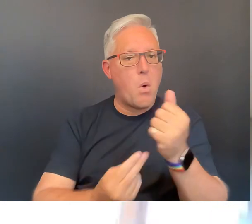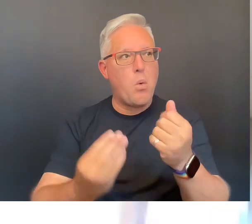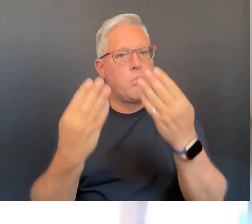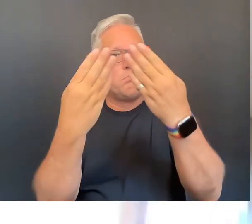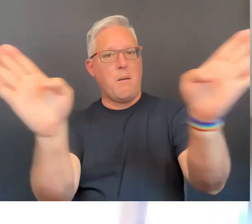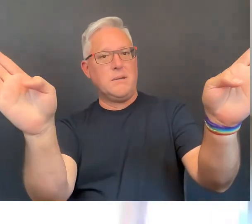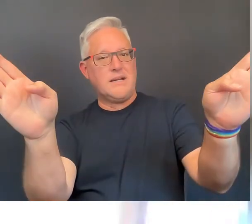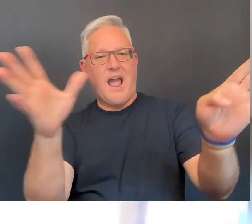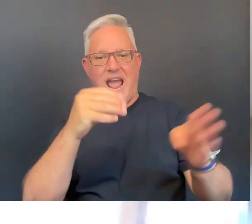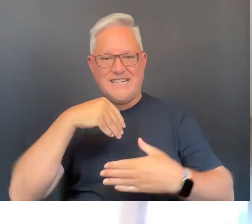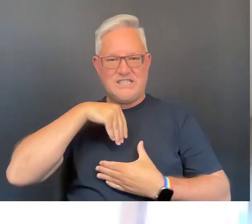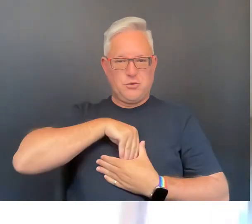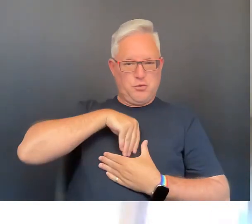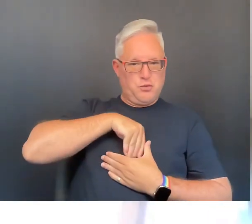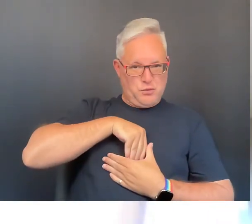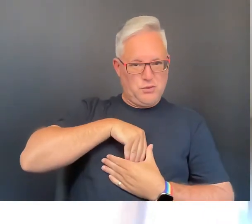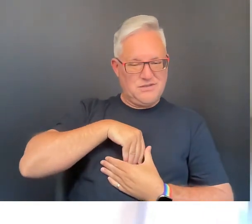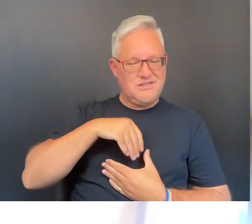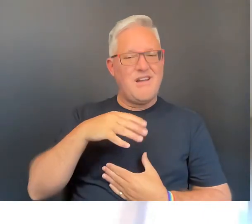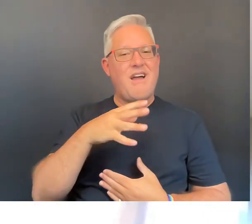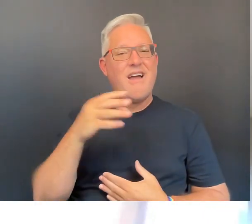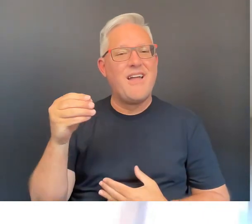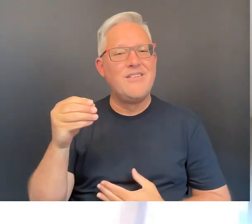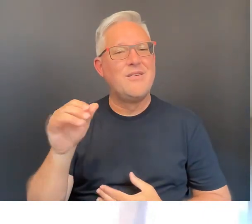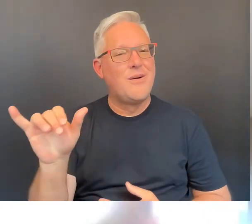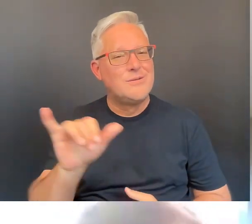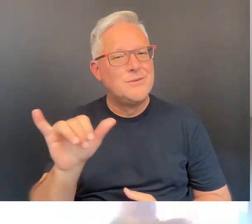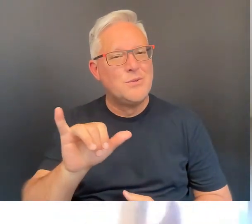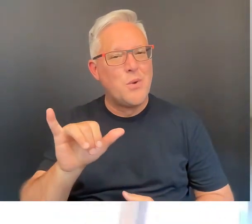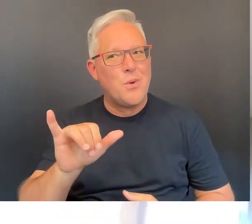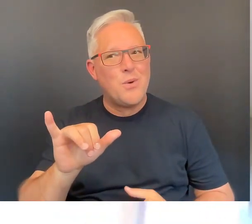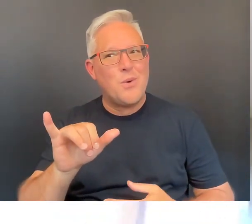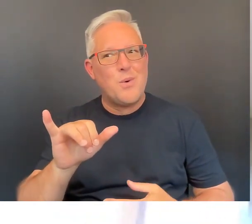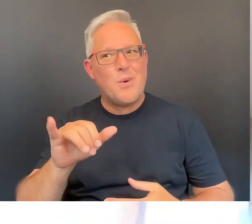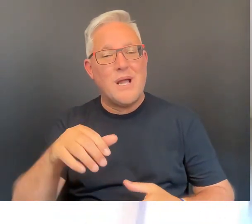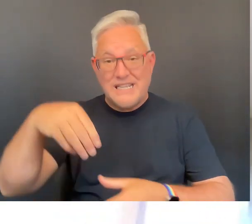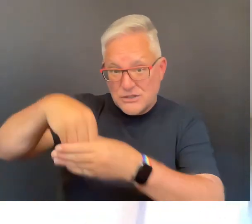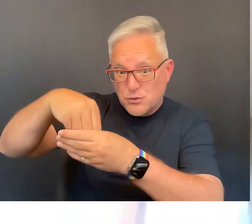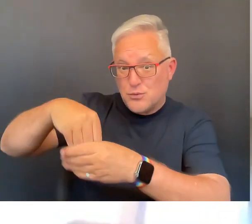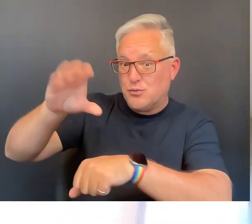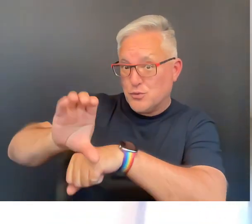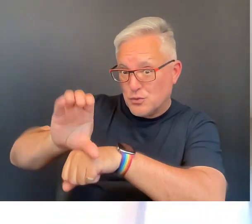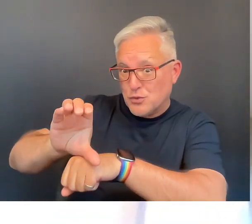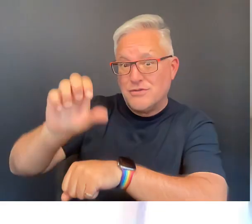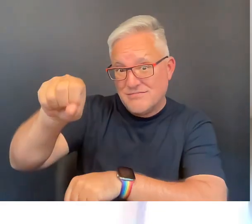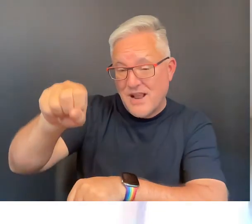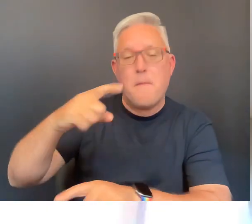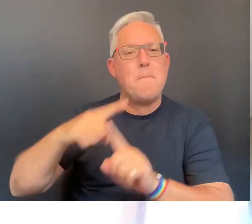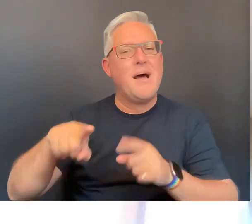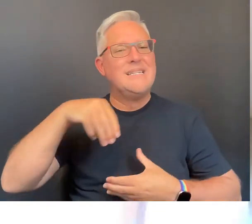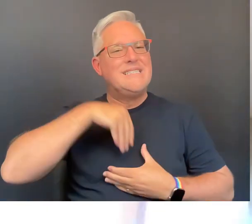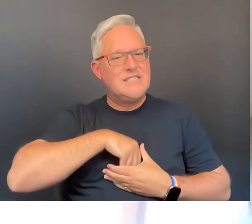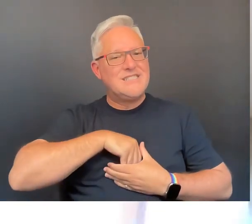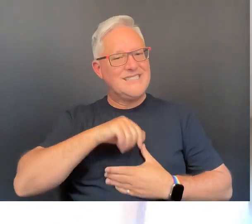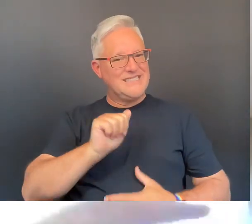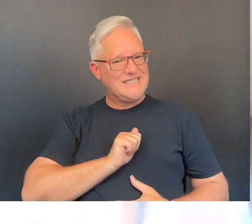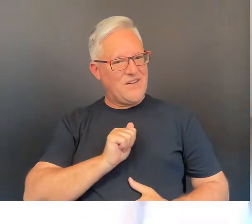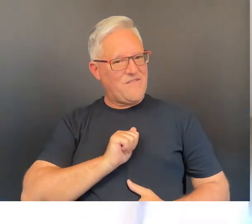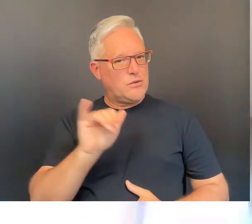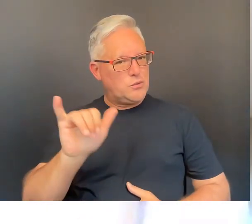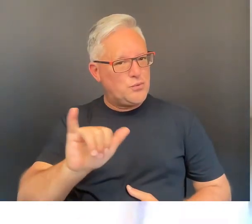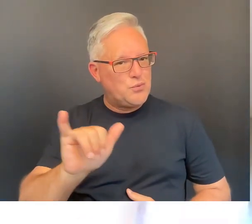publicly, internally, but also internal self, like ourselves,